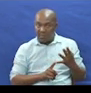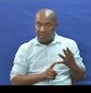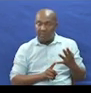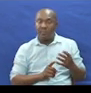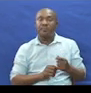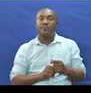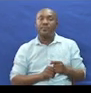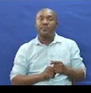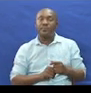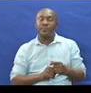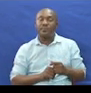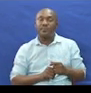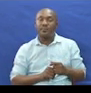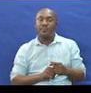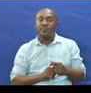across,